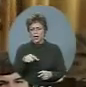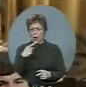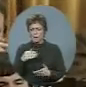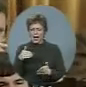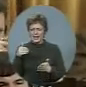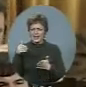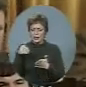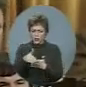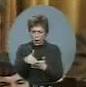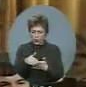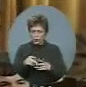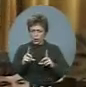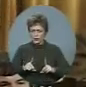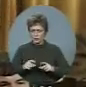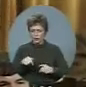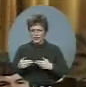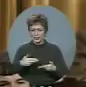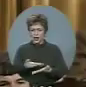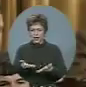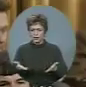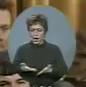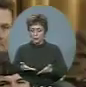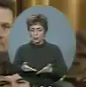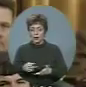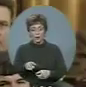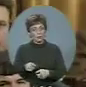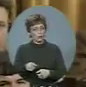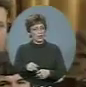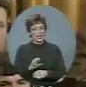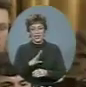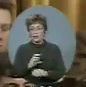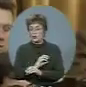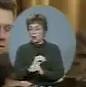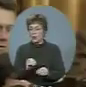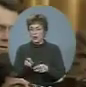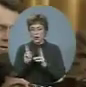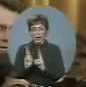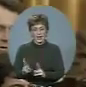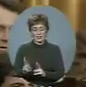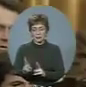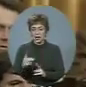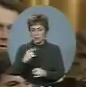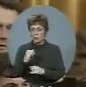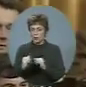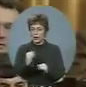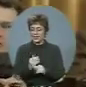in so doing has shown no respect for this institution. My question,